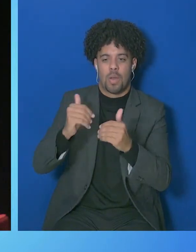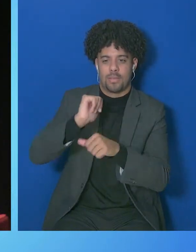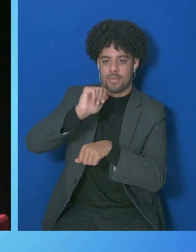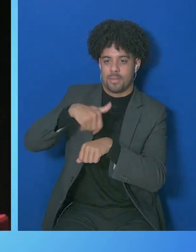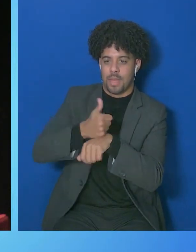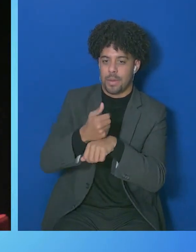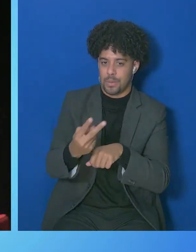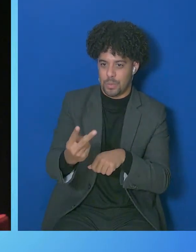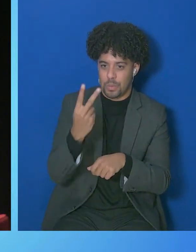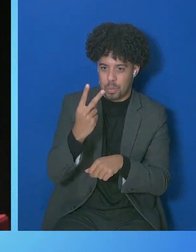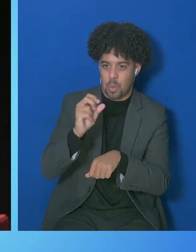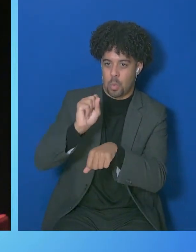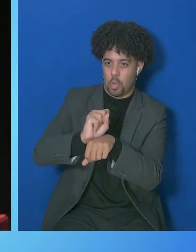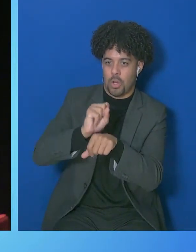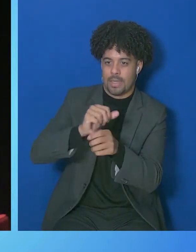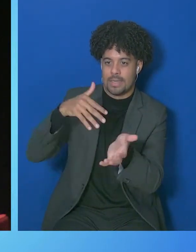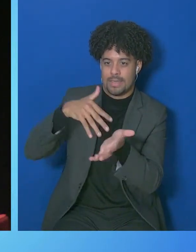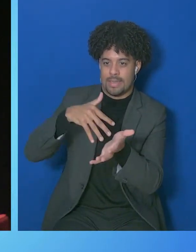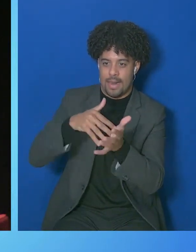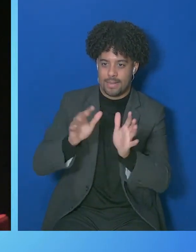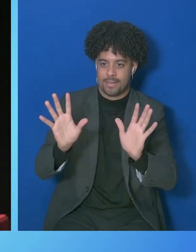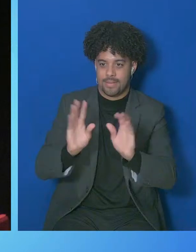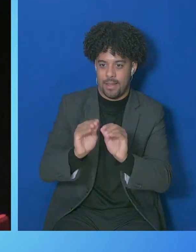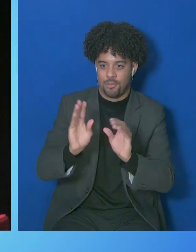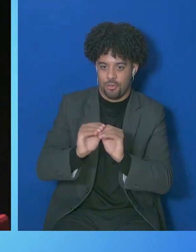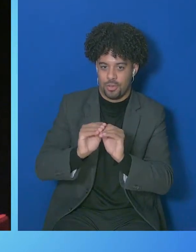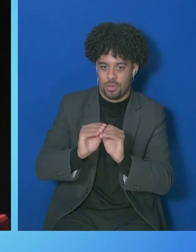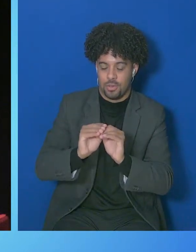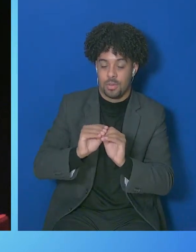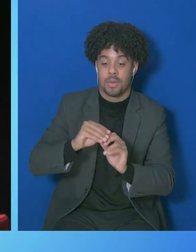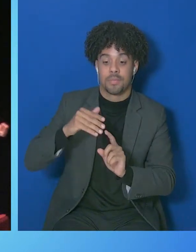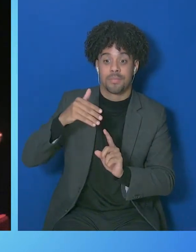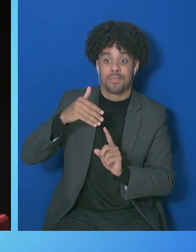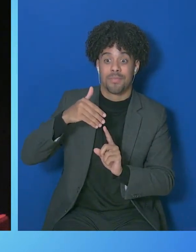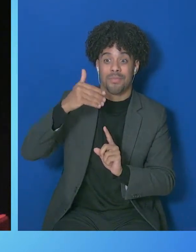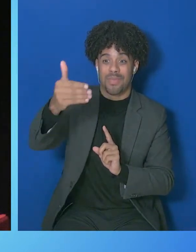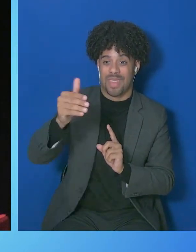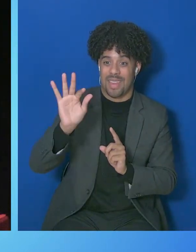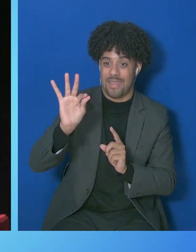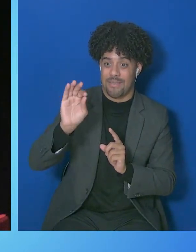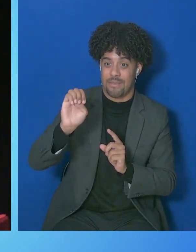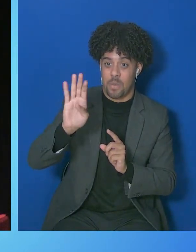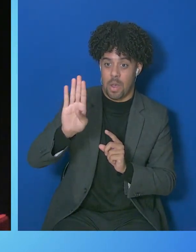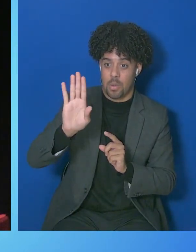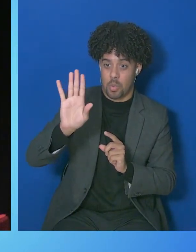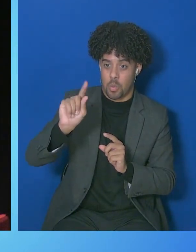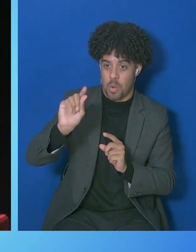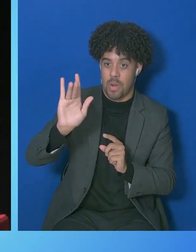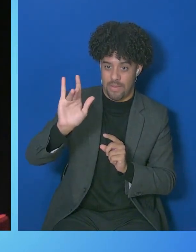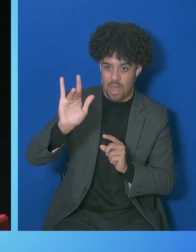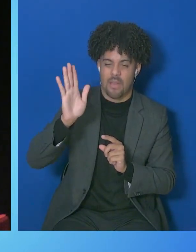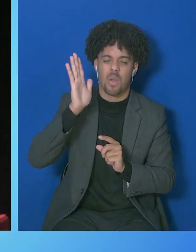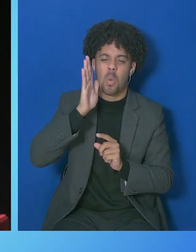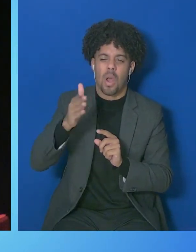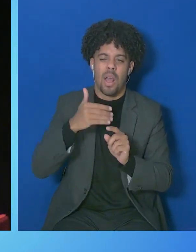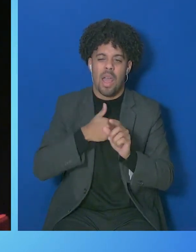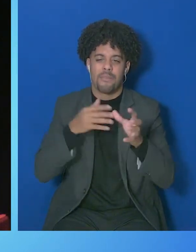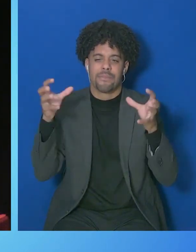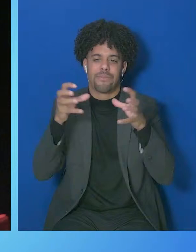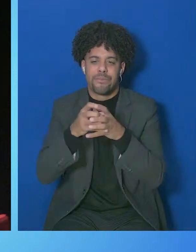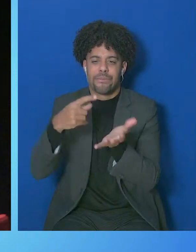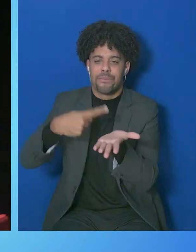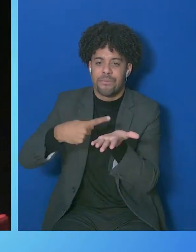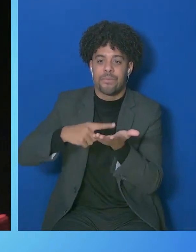February, where you will learn more about ASDB's fiscal resources, our money, as it were,